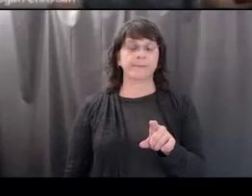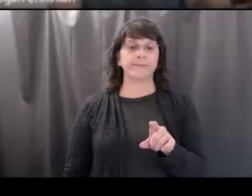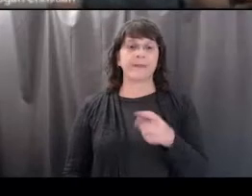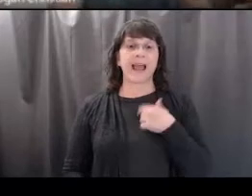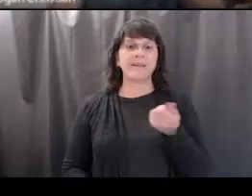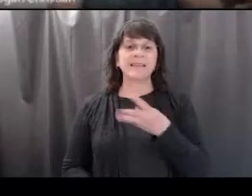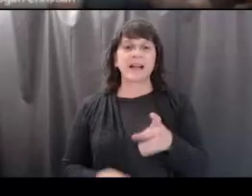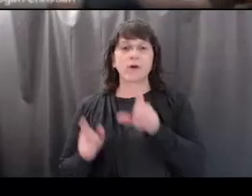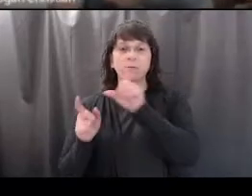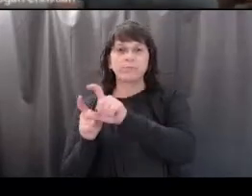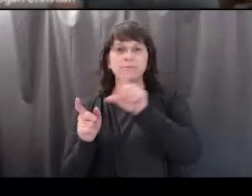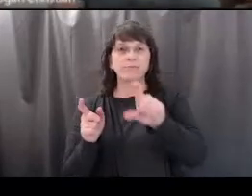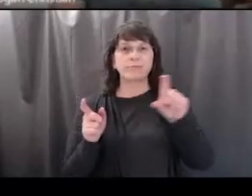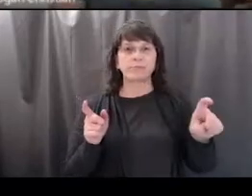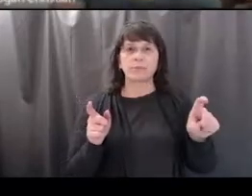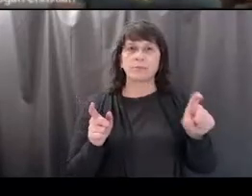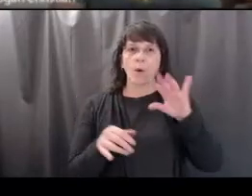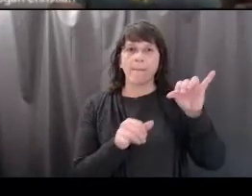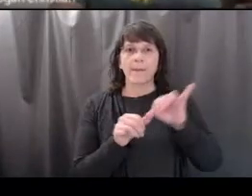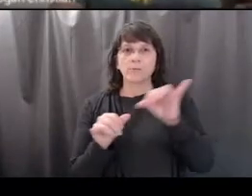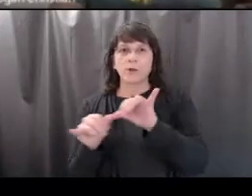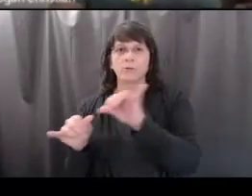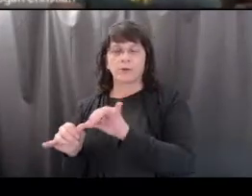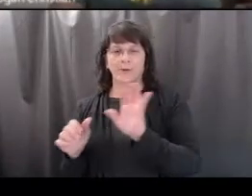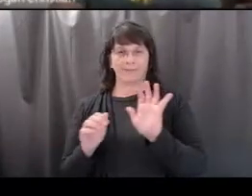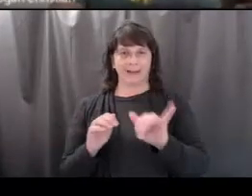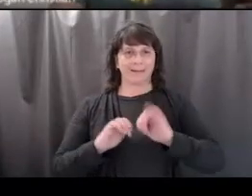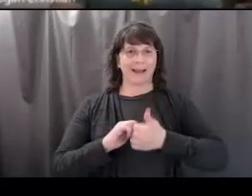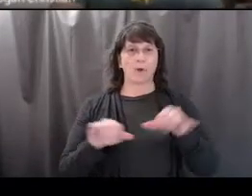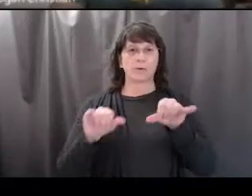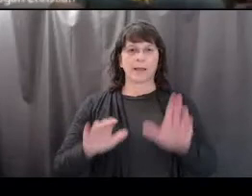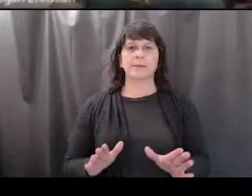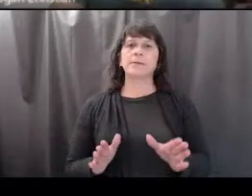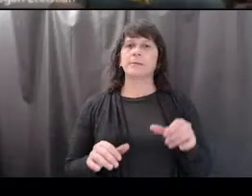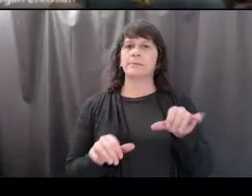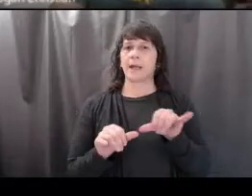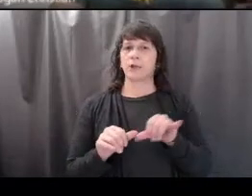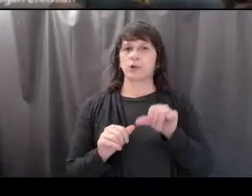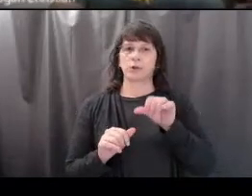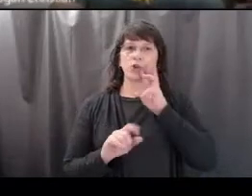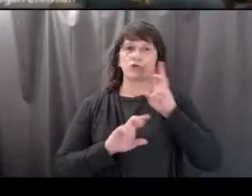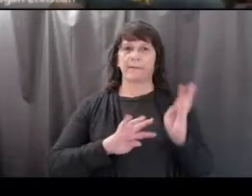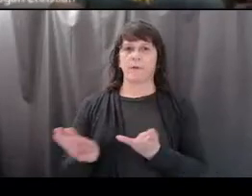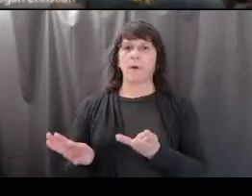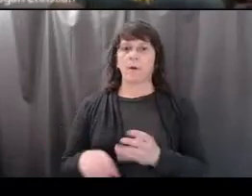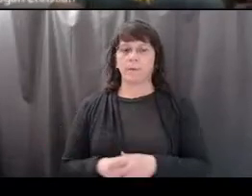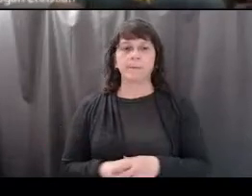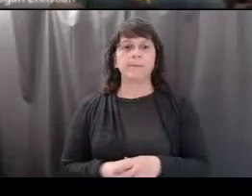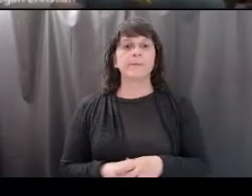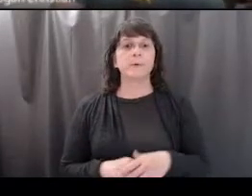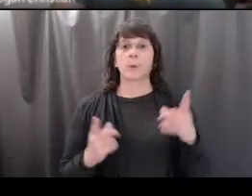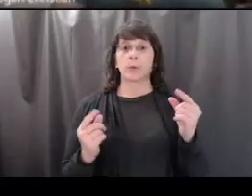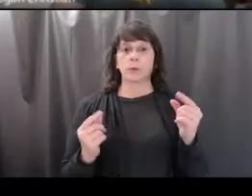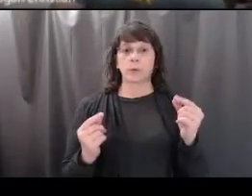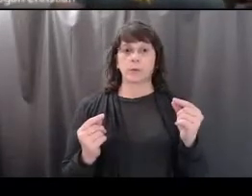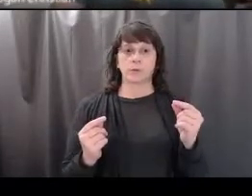several chunks of the river that are being measured. And this is how scientists measure stream flow. So part of what they do,